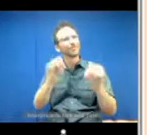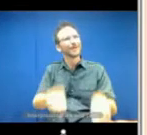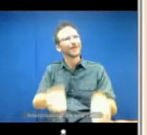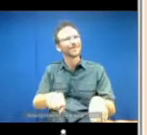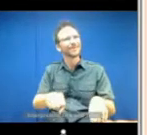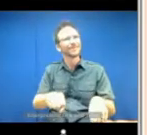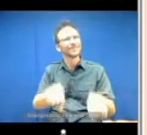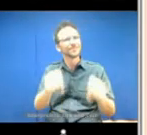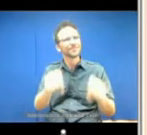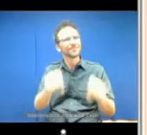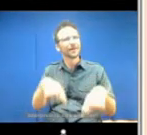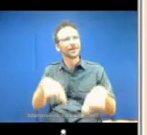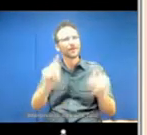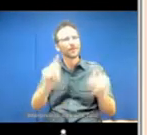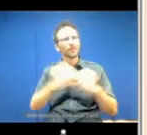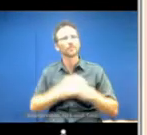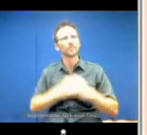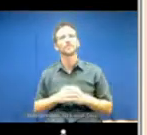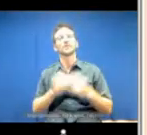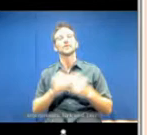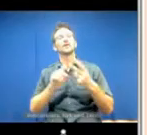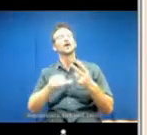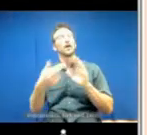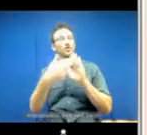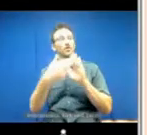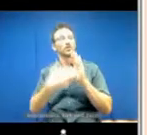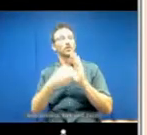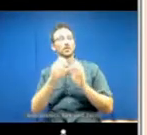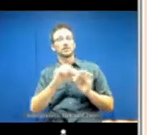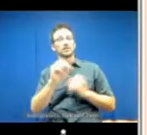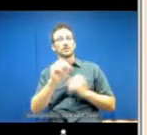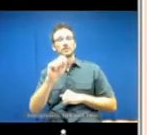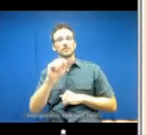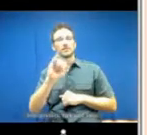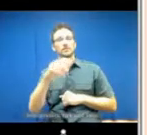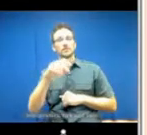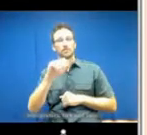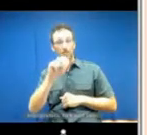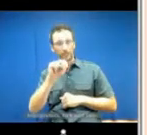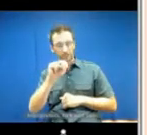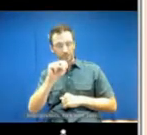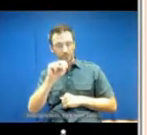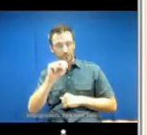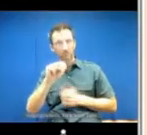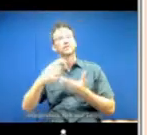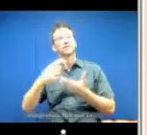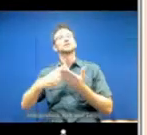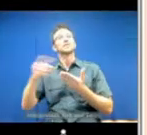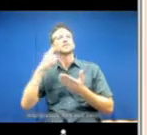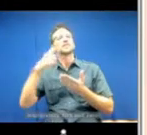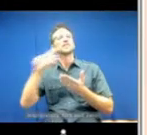Another stipulation is, and you'll hear them say, what about reading and signing?